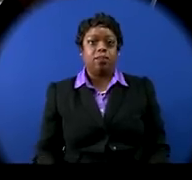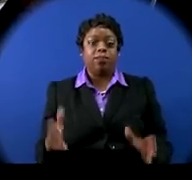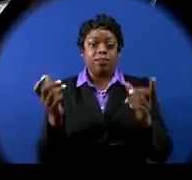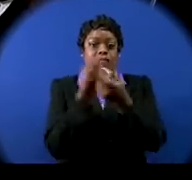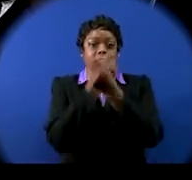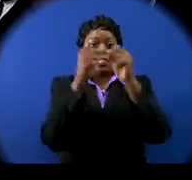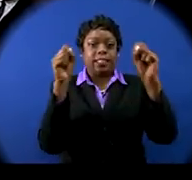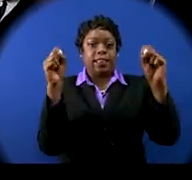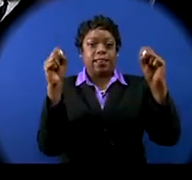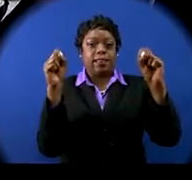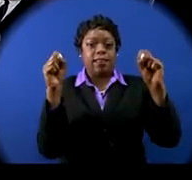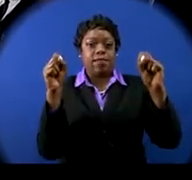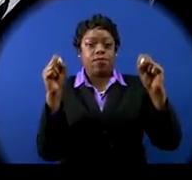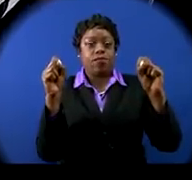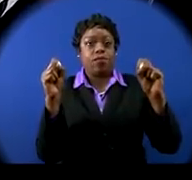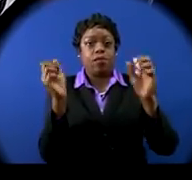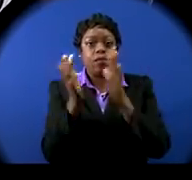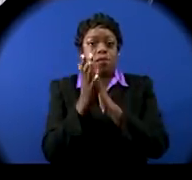Lord.